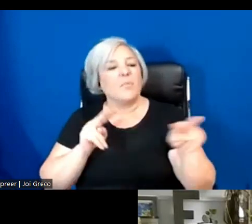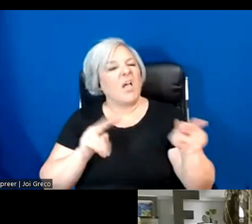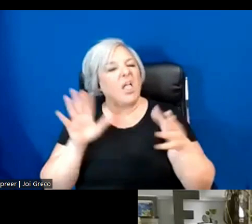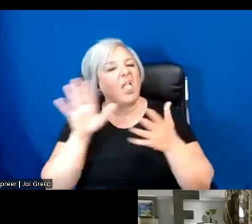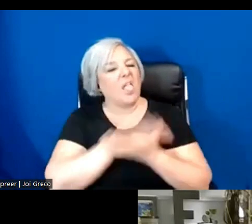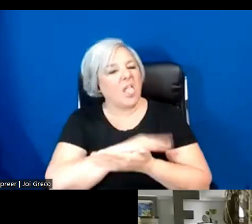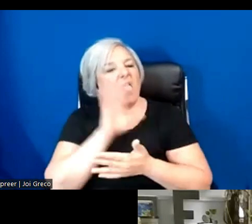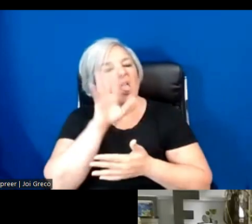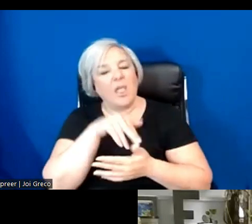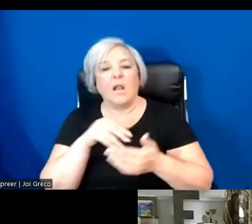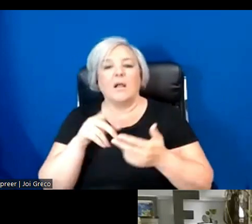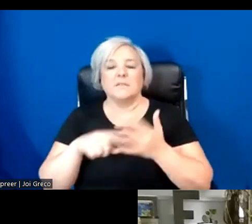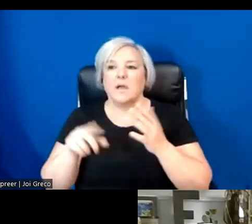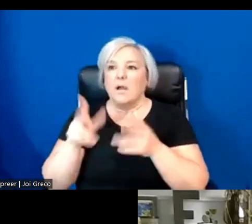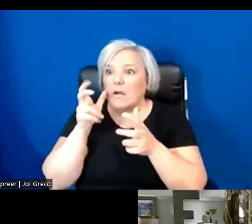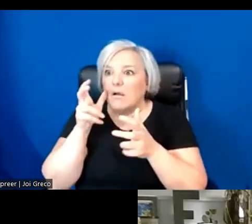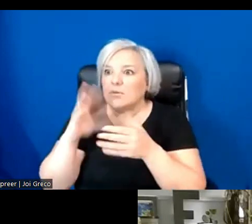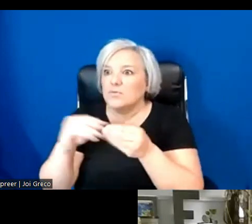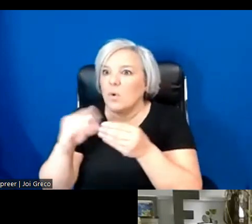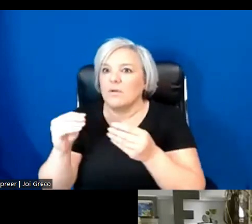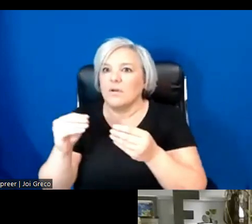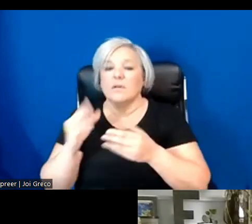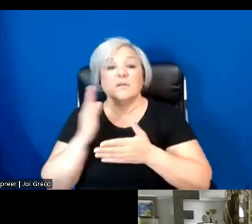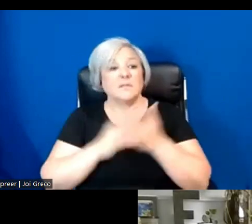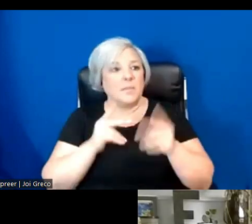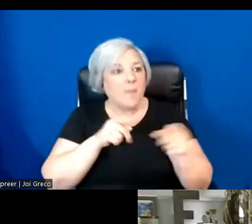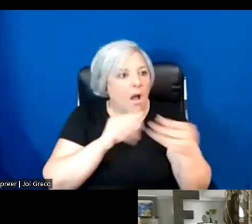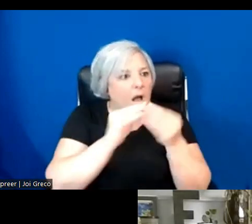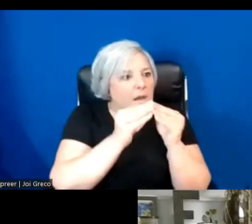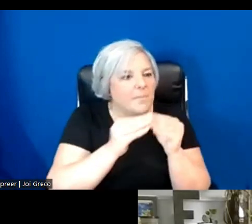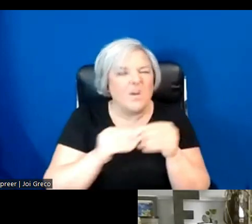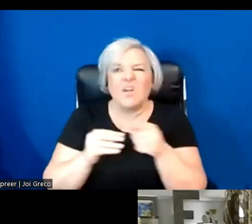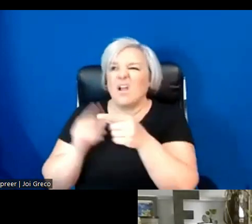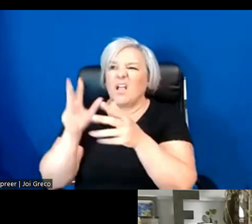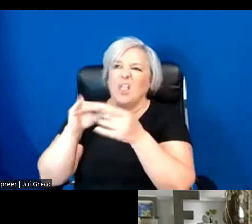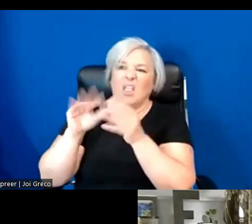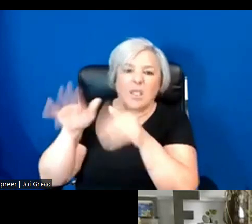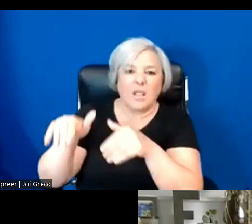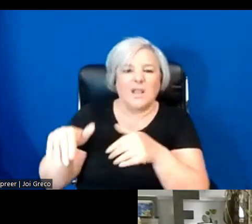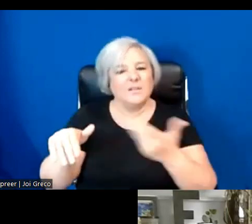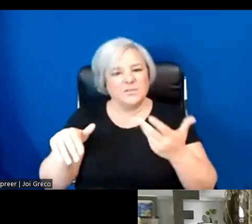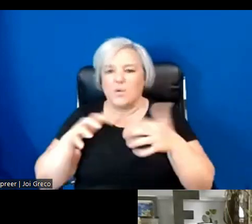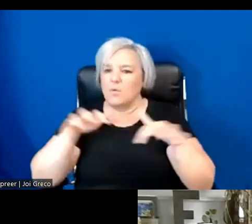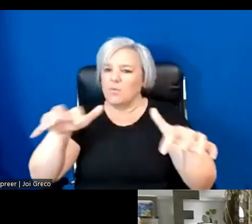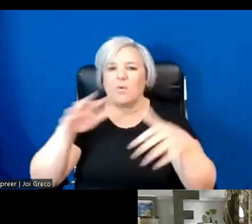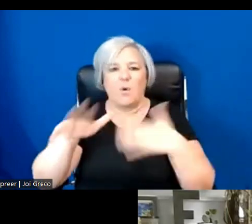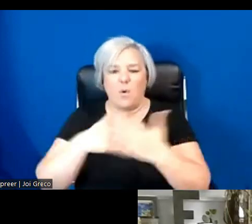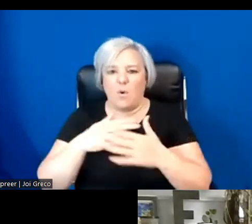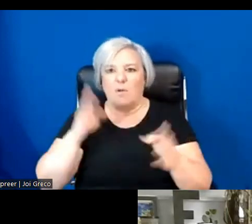the stories, but really trying to, you know, find your way to everyone in the crowd matters.